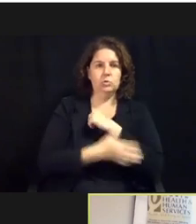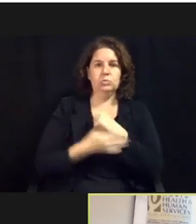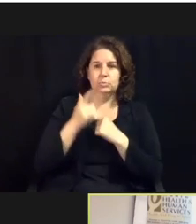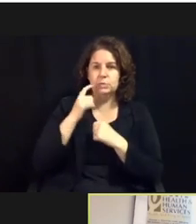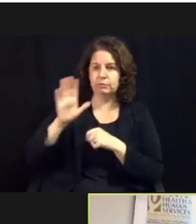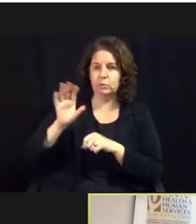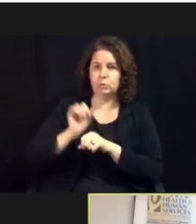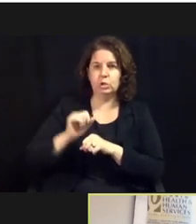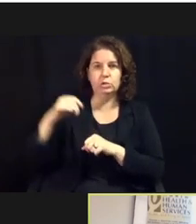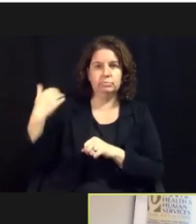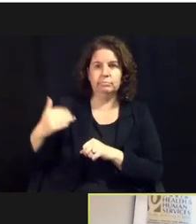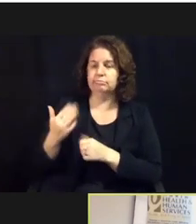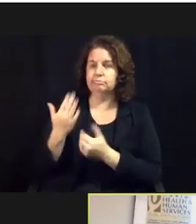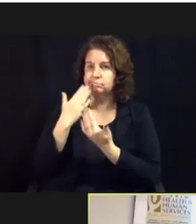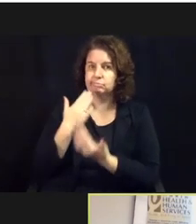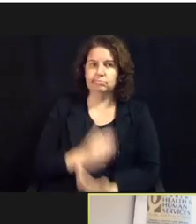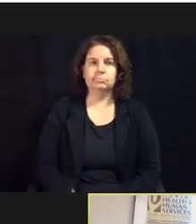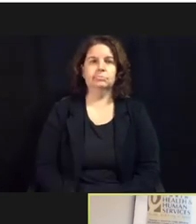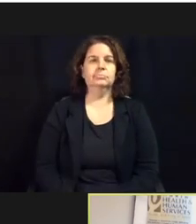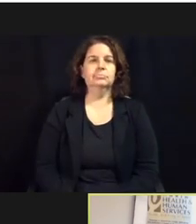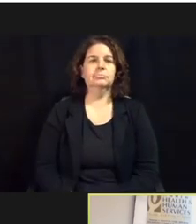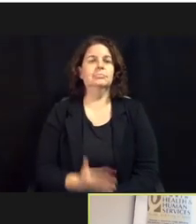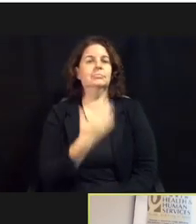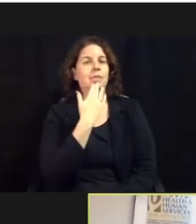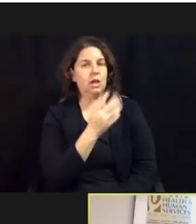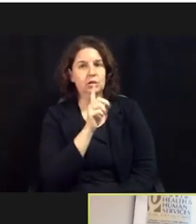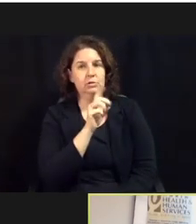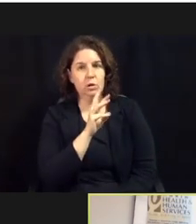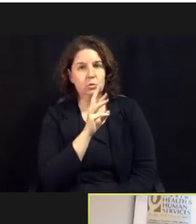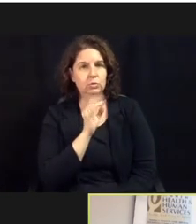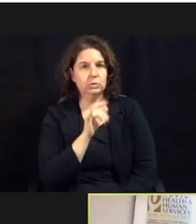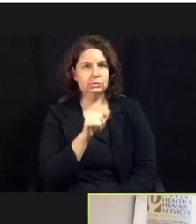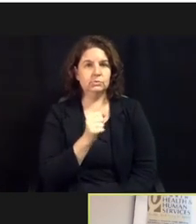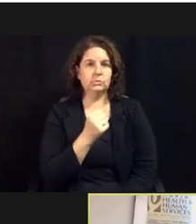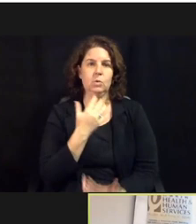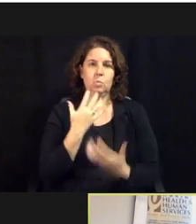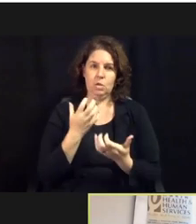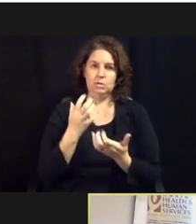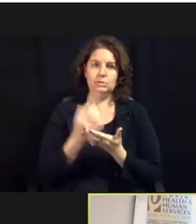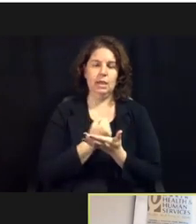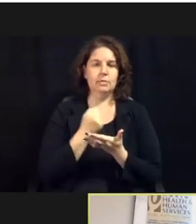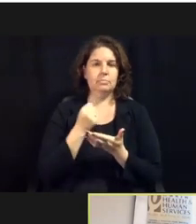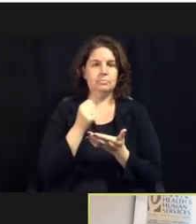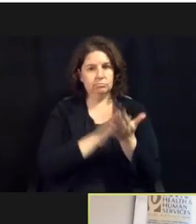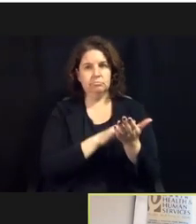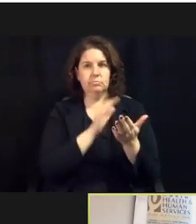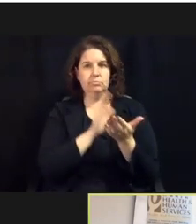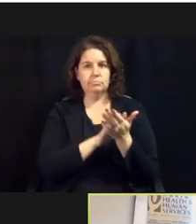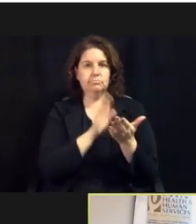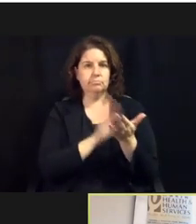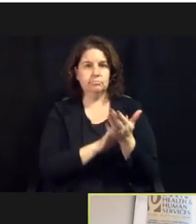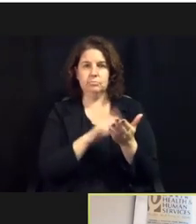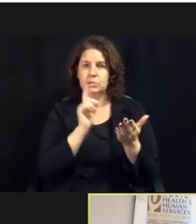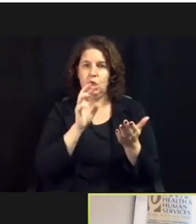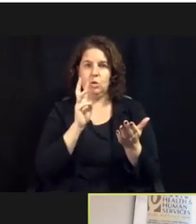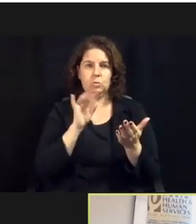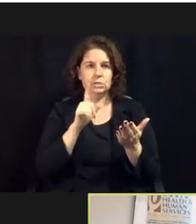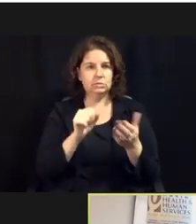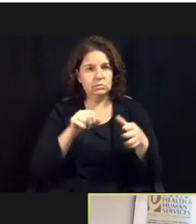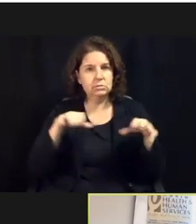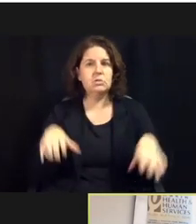do want to take a moment to really commend Dr. Willis for his leadership throughout